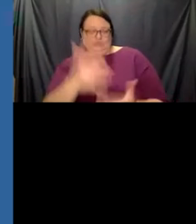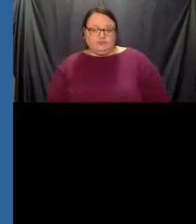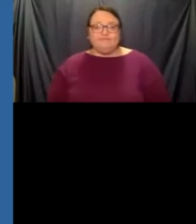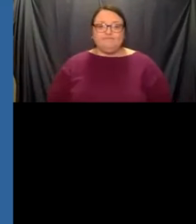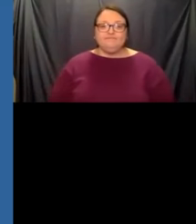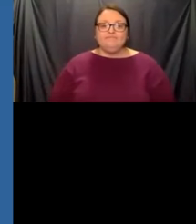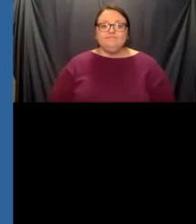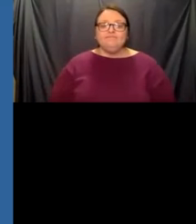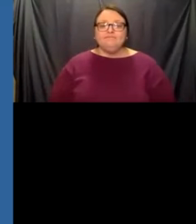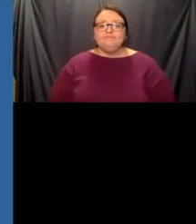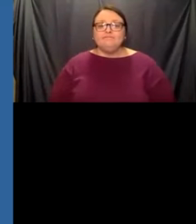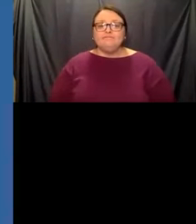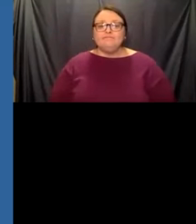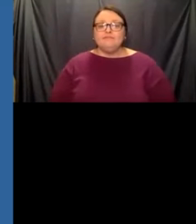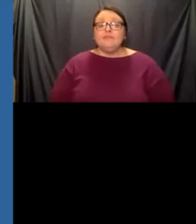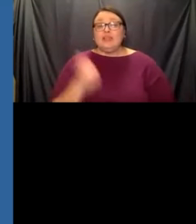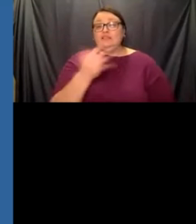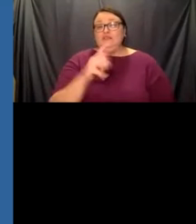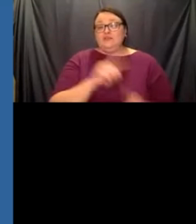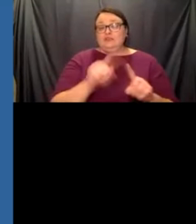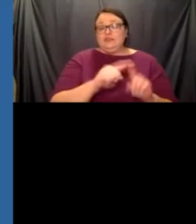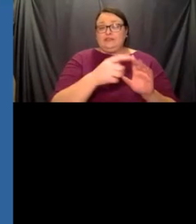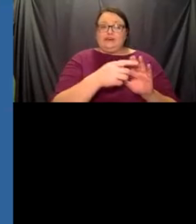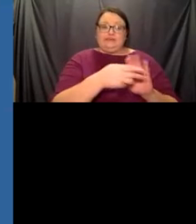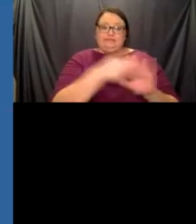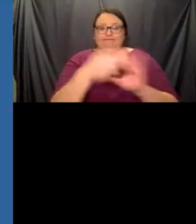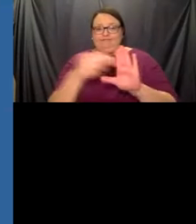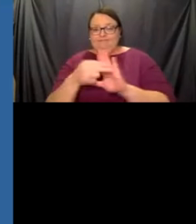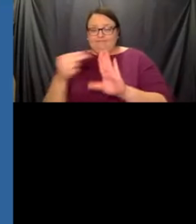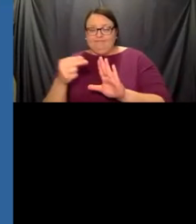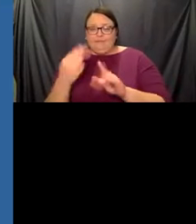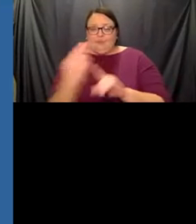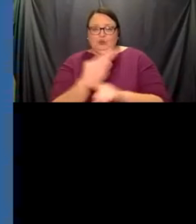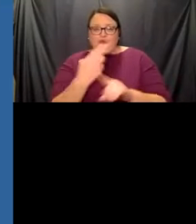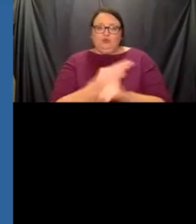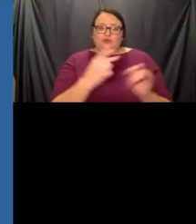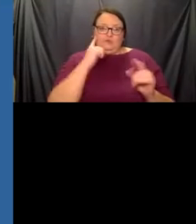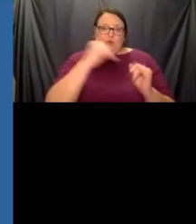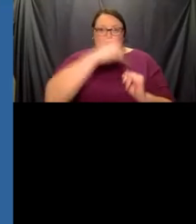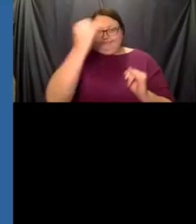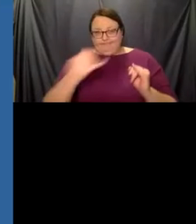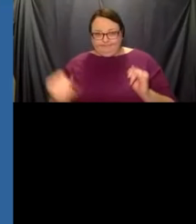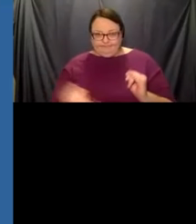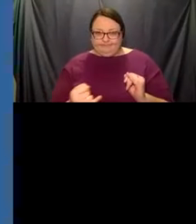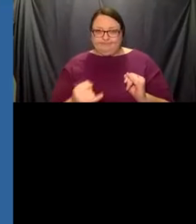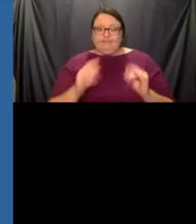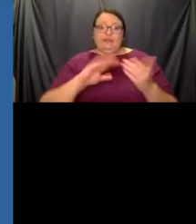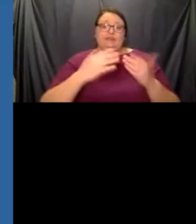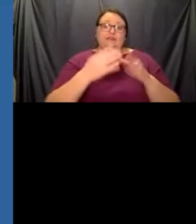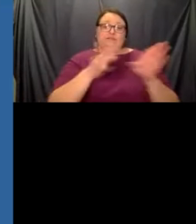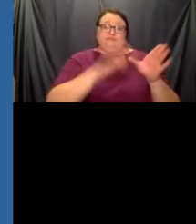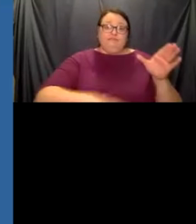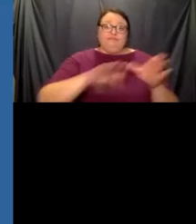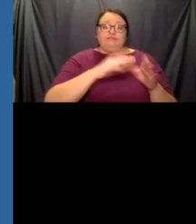We have several designations that we use to define program boundaries. These include citywide programs, the Council